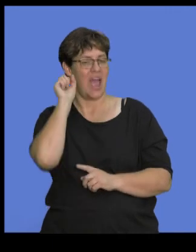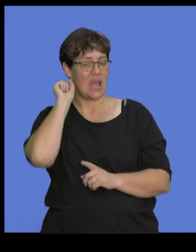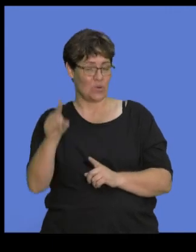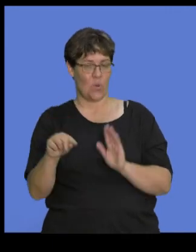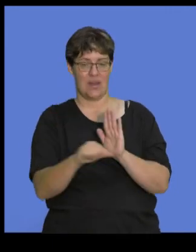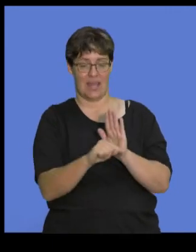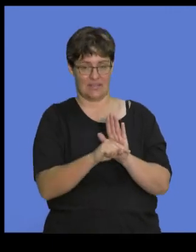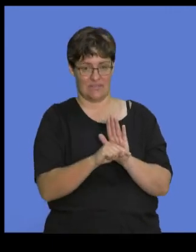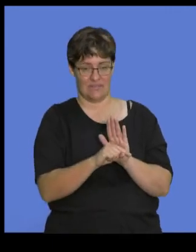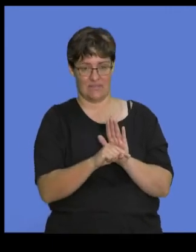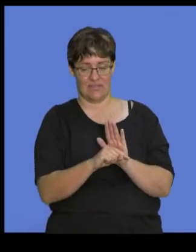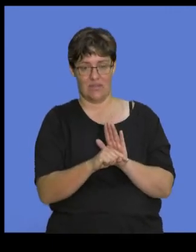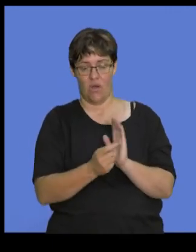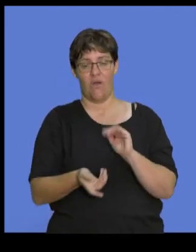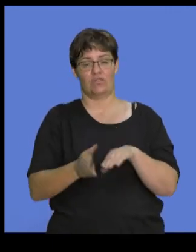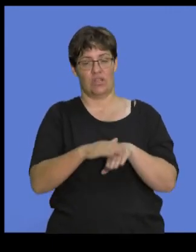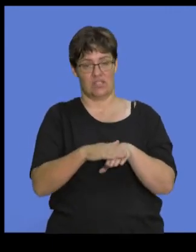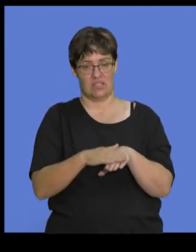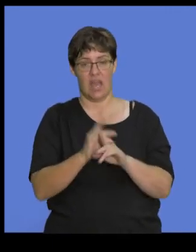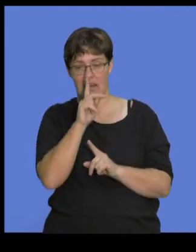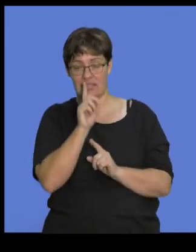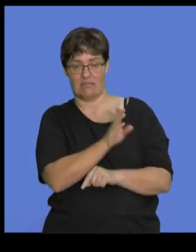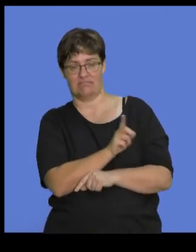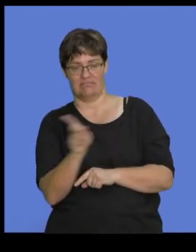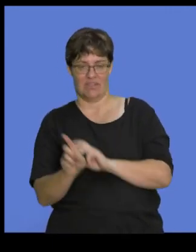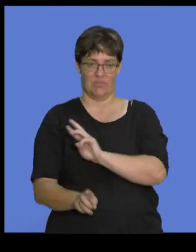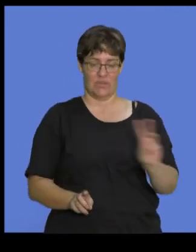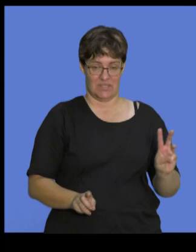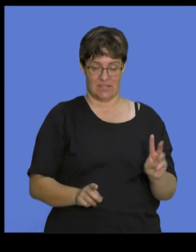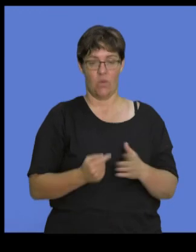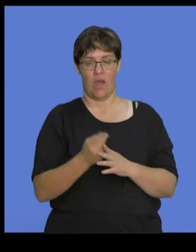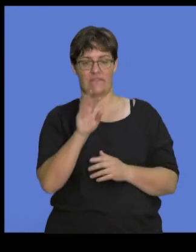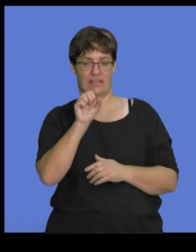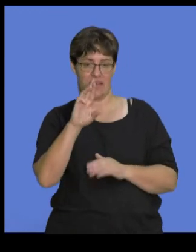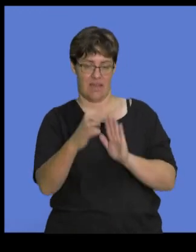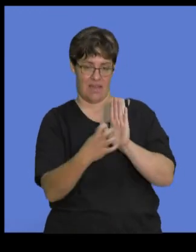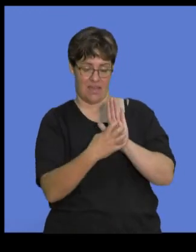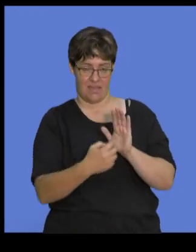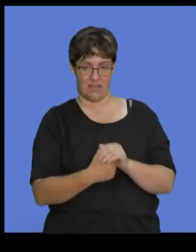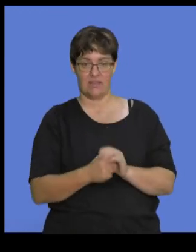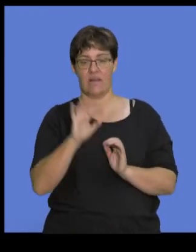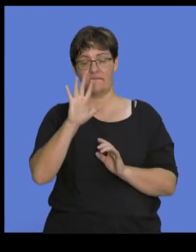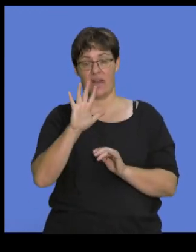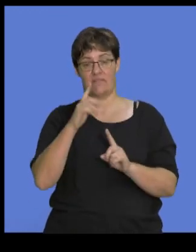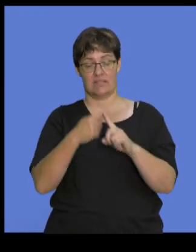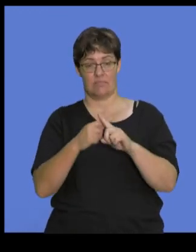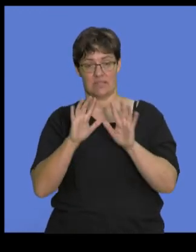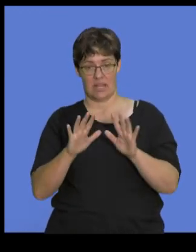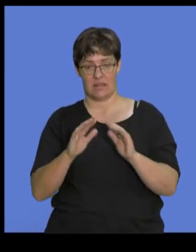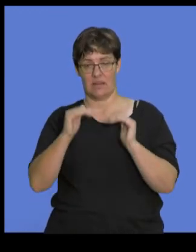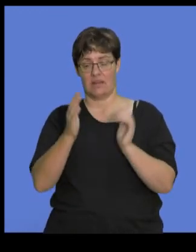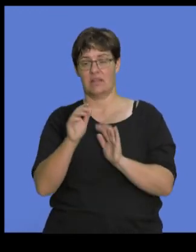we would ignore the negative sign of the charge and consider the direction because it's a vector, right? 5 times